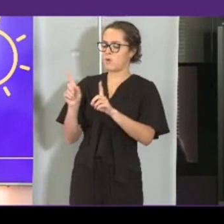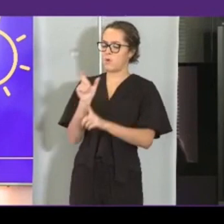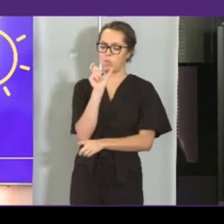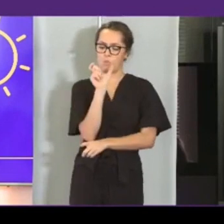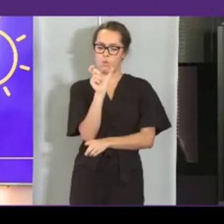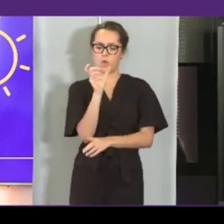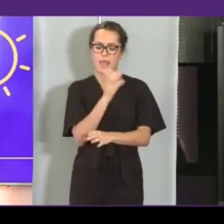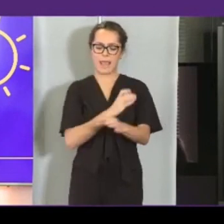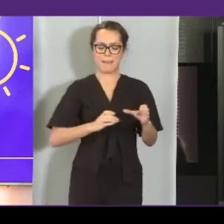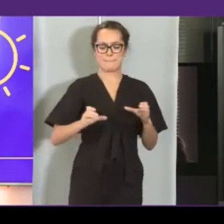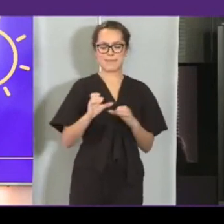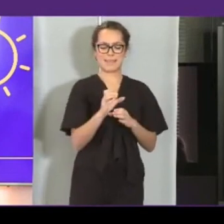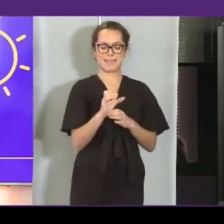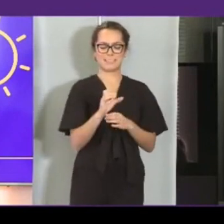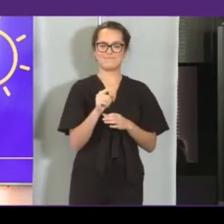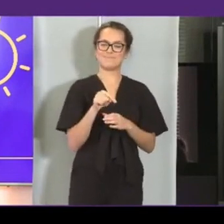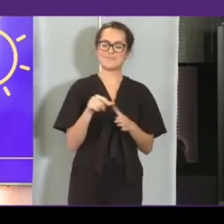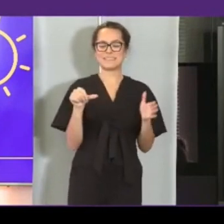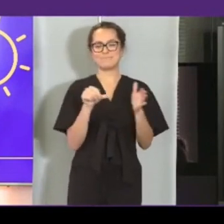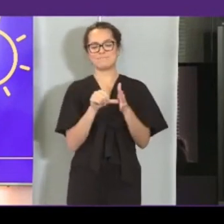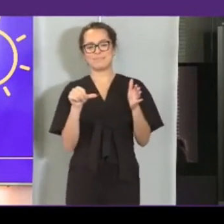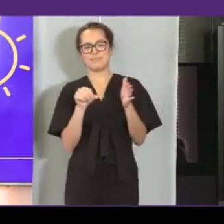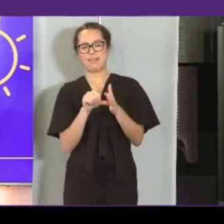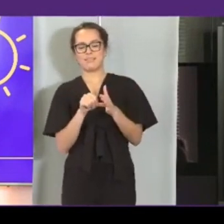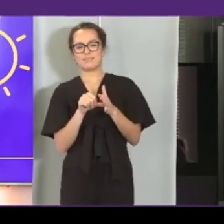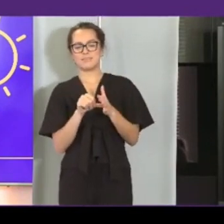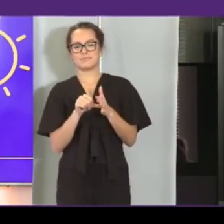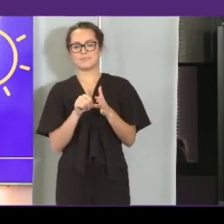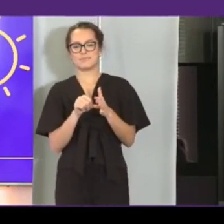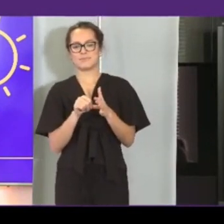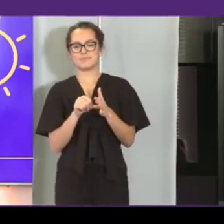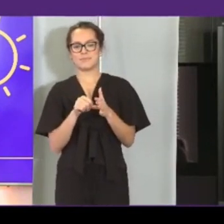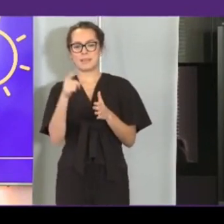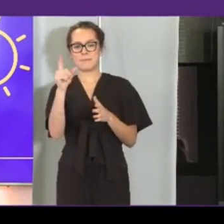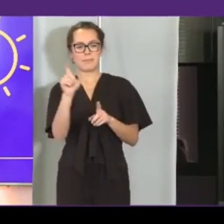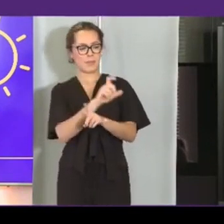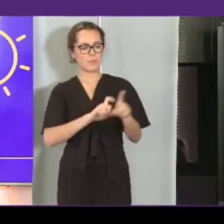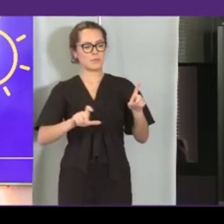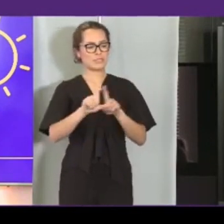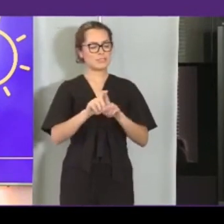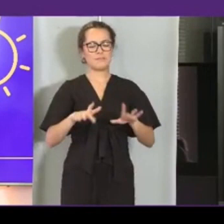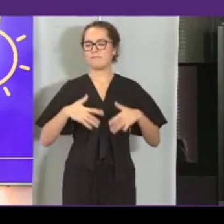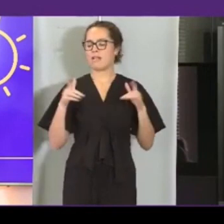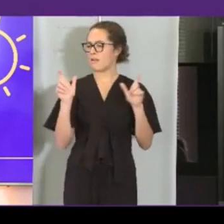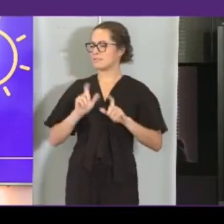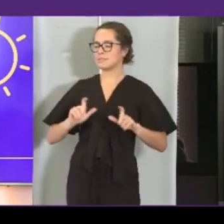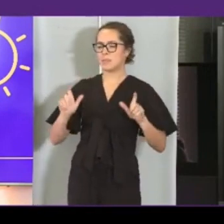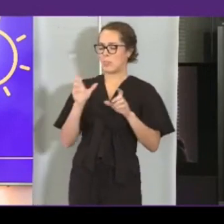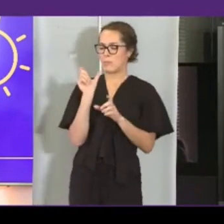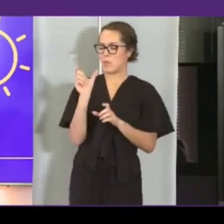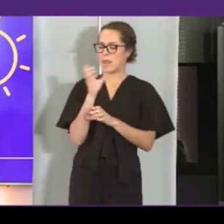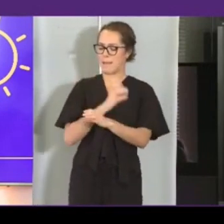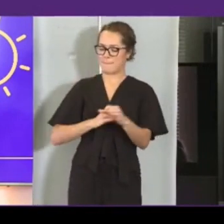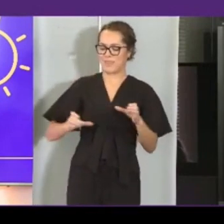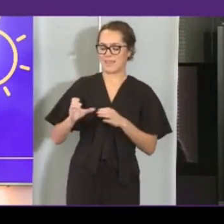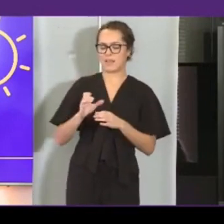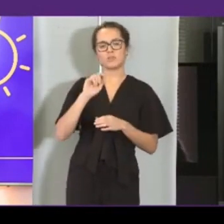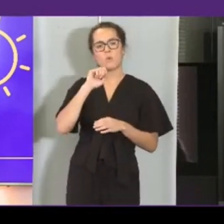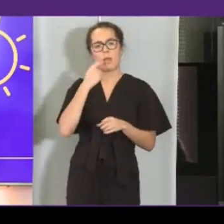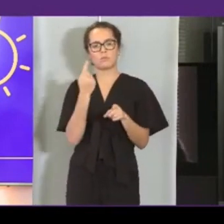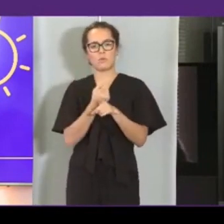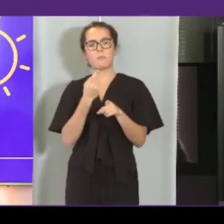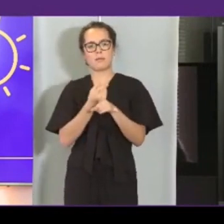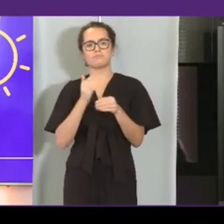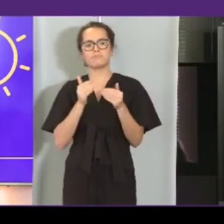is double-edged, and it's not something that people necessarily feel 100% comfortable with. So we're going to talk a little bit about that.